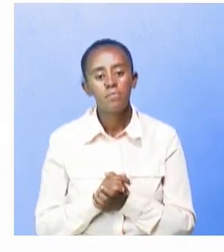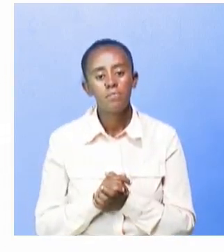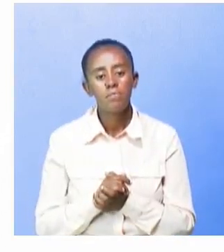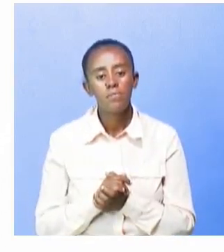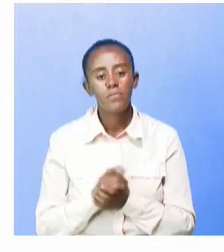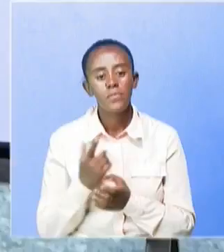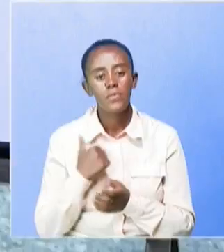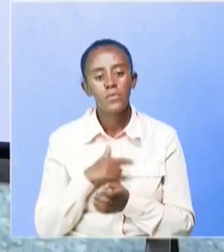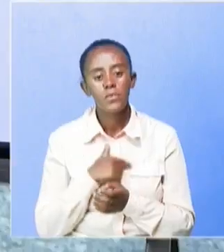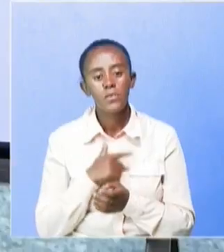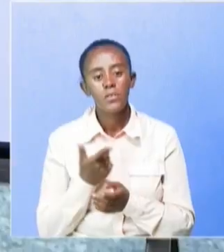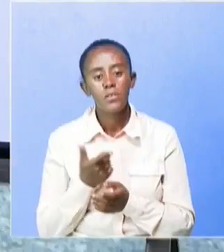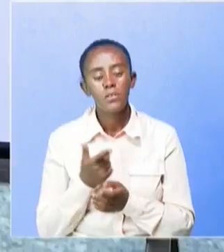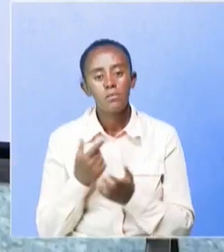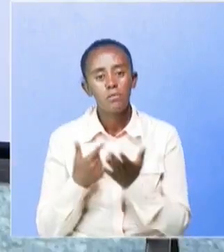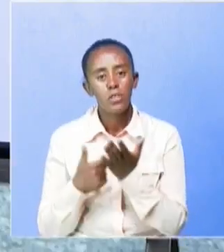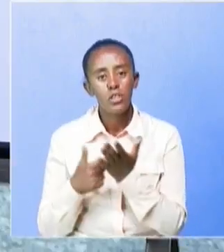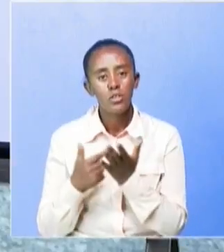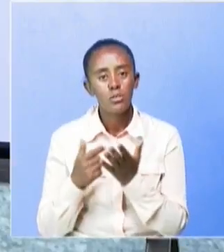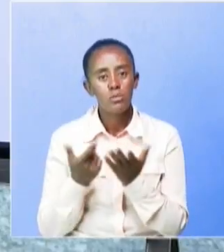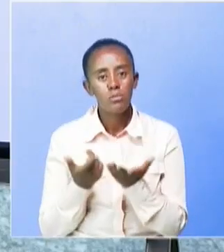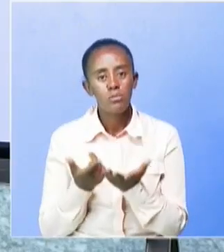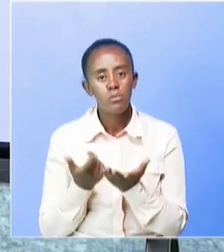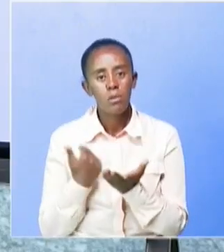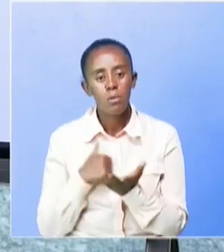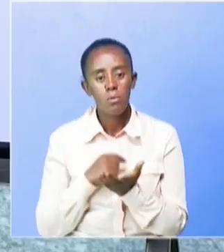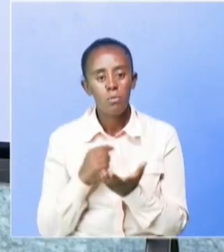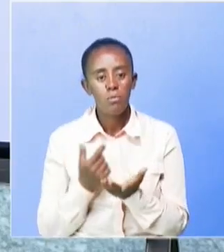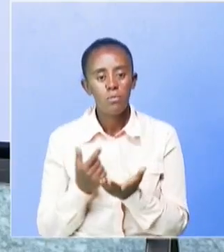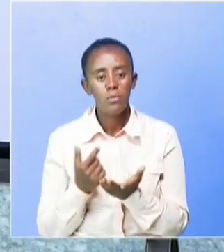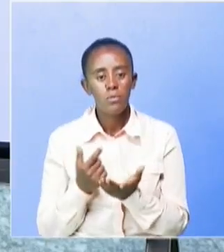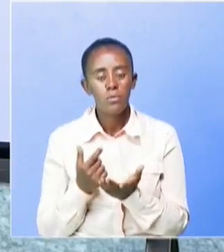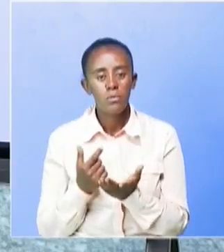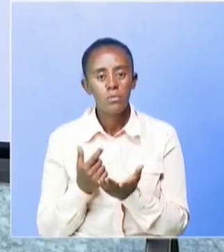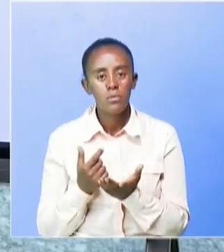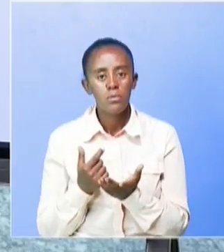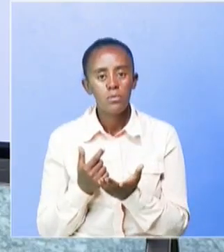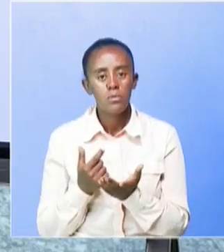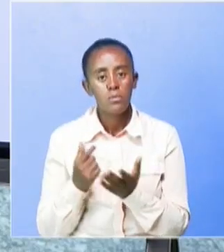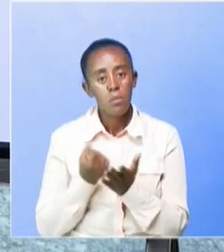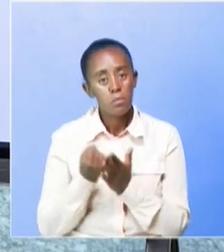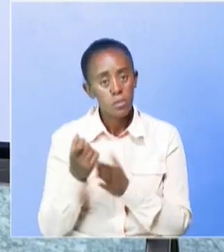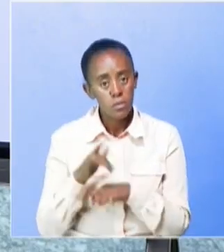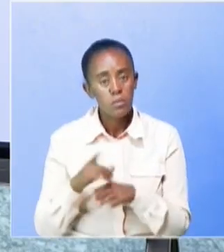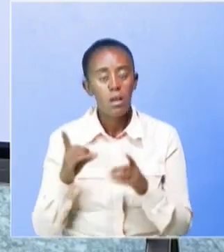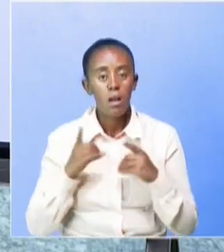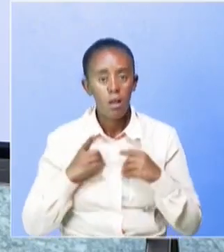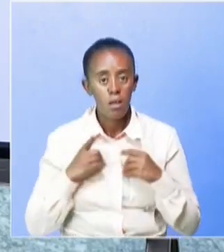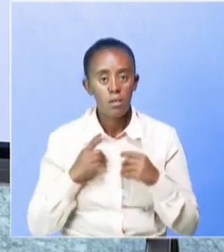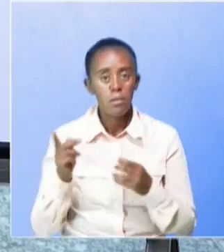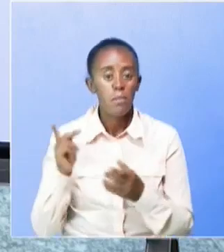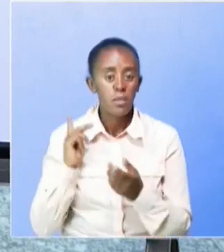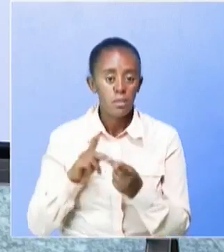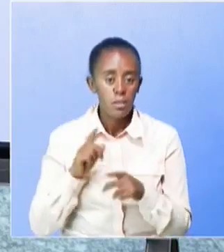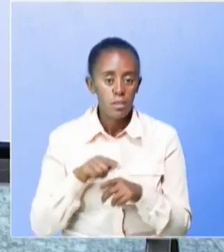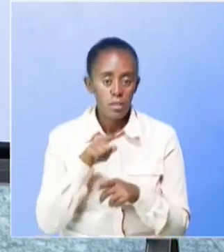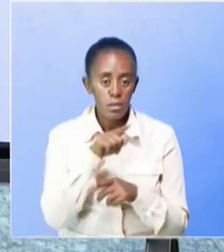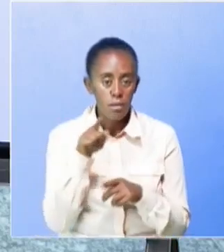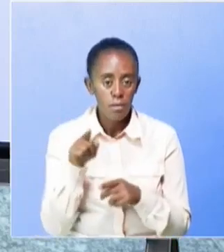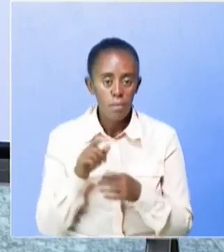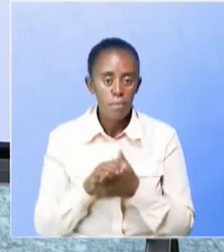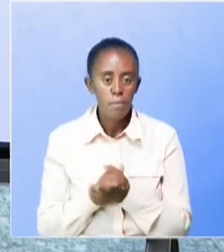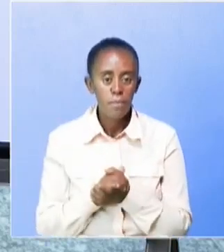we already follow this rule. We have our subject, we have had in past perfect. But here, if it